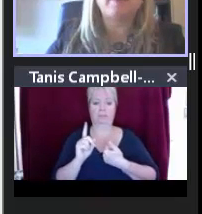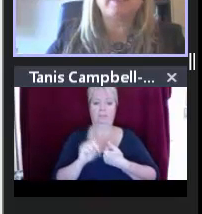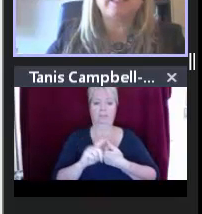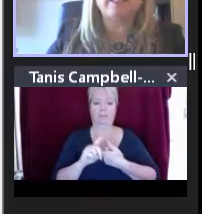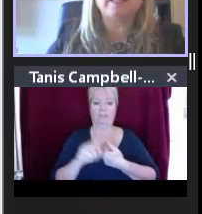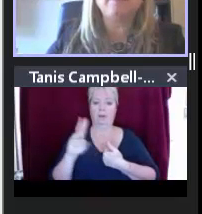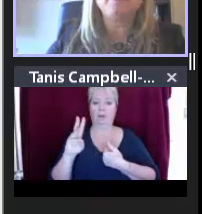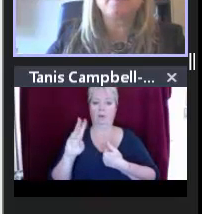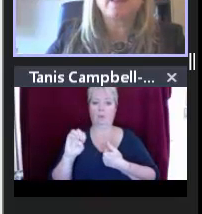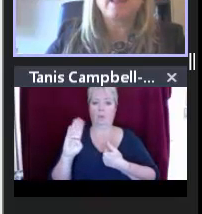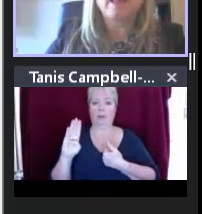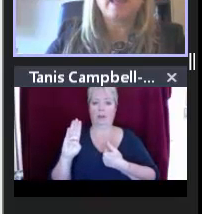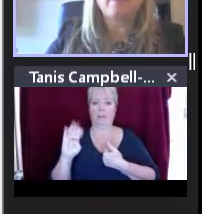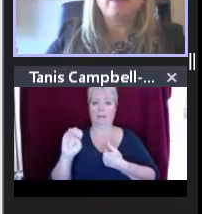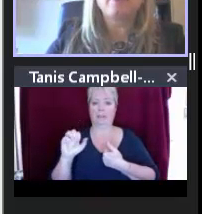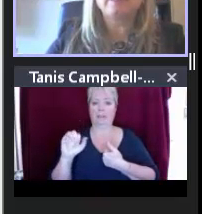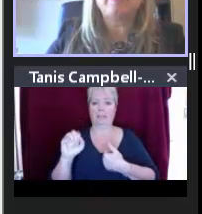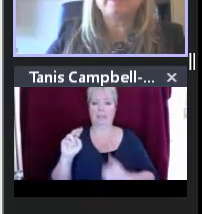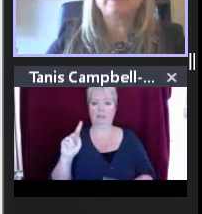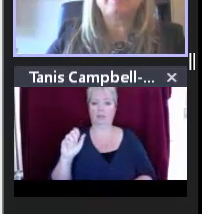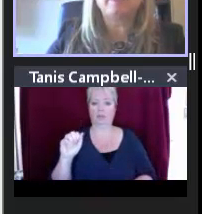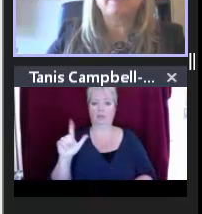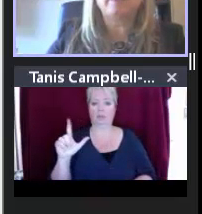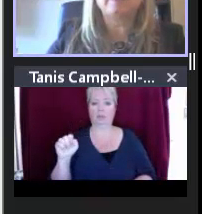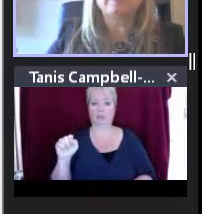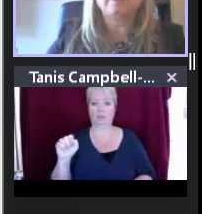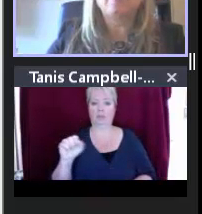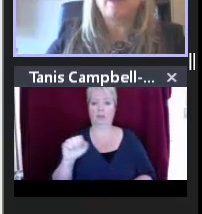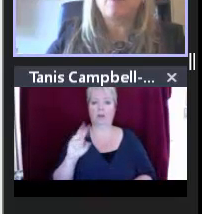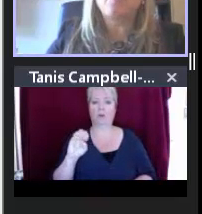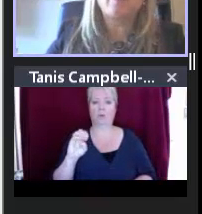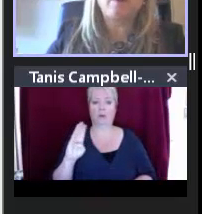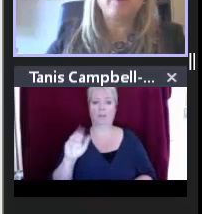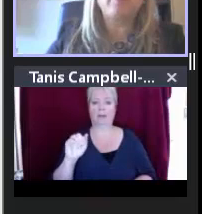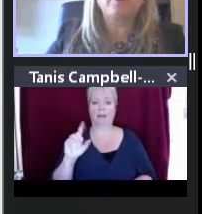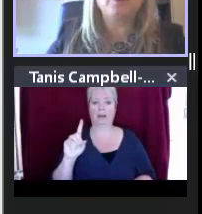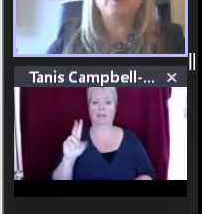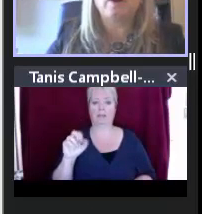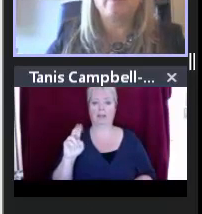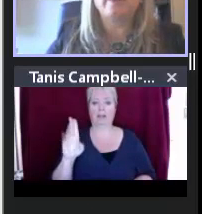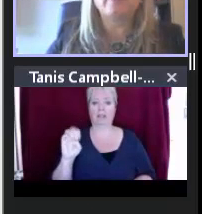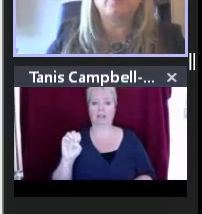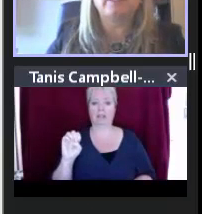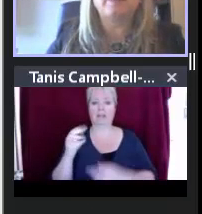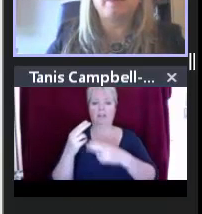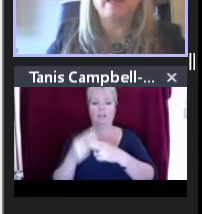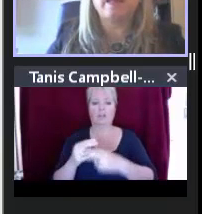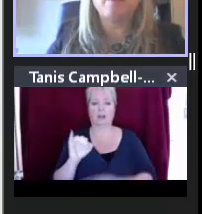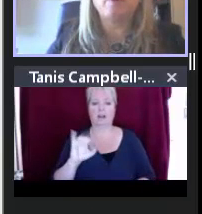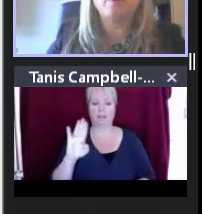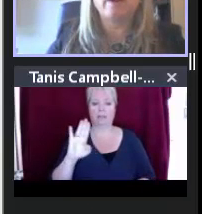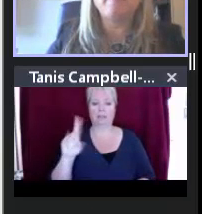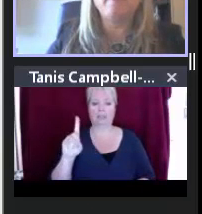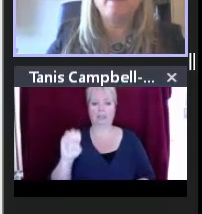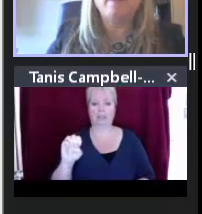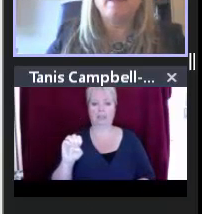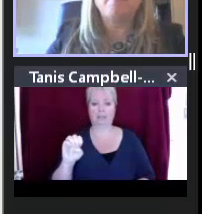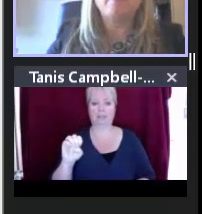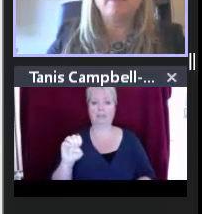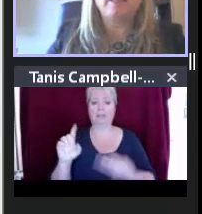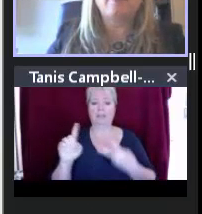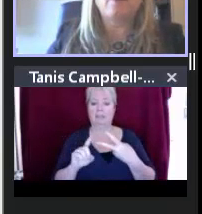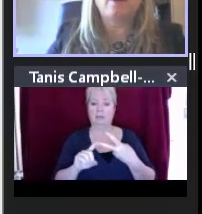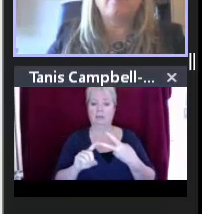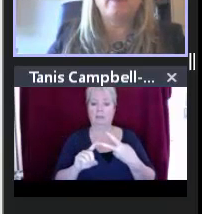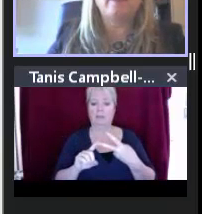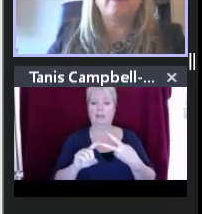or IBDE, and the other is Business Abilities, that we refer to often as just the BA program.